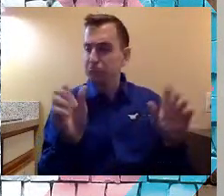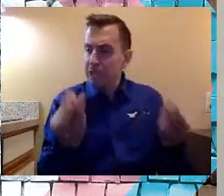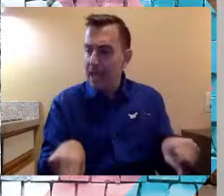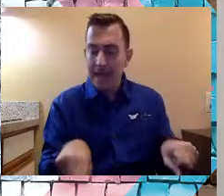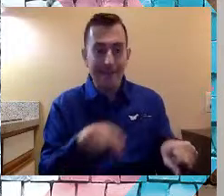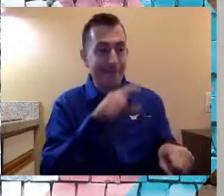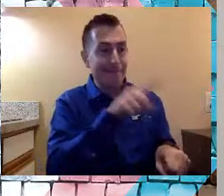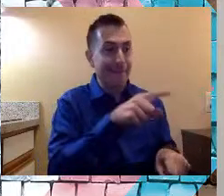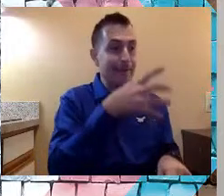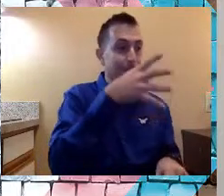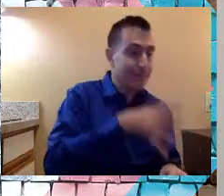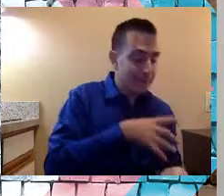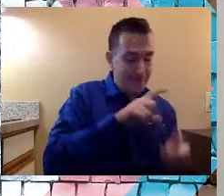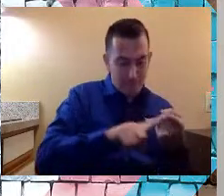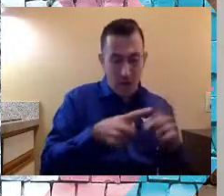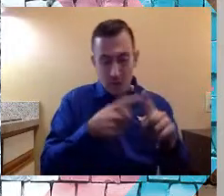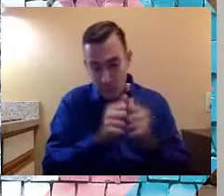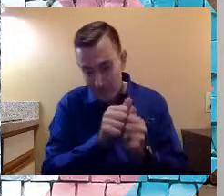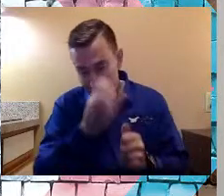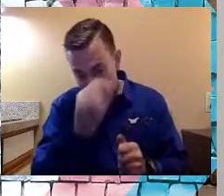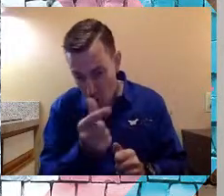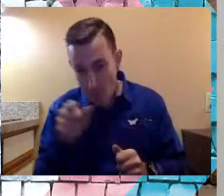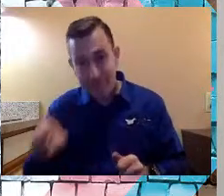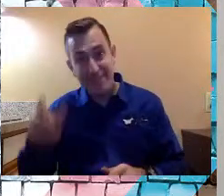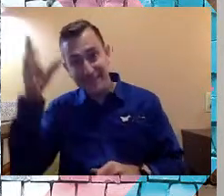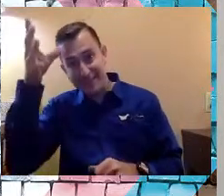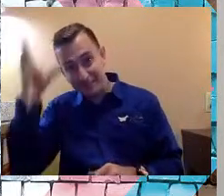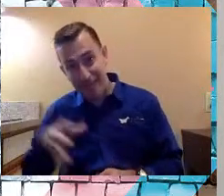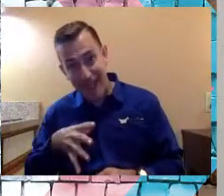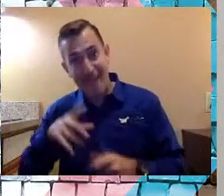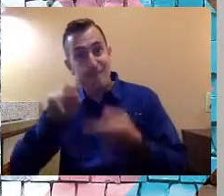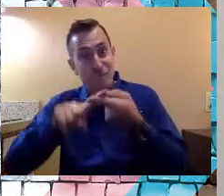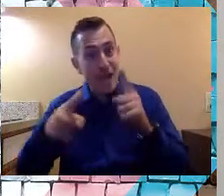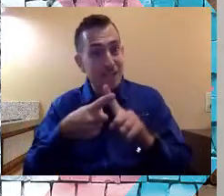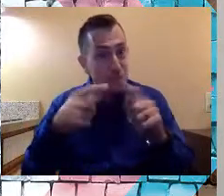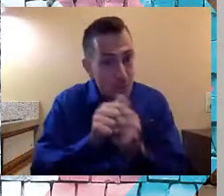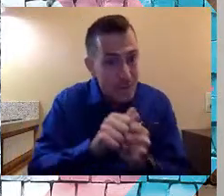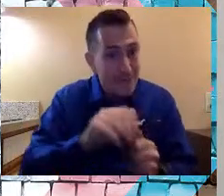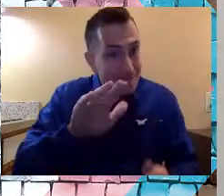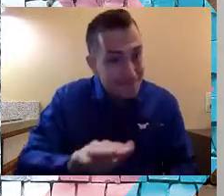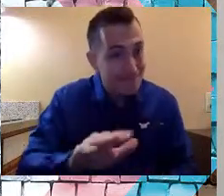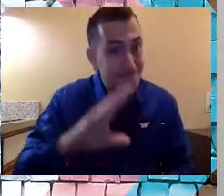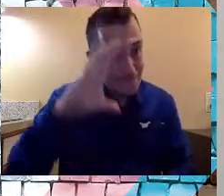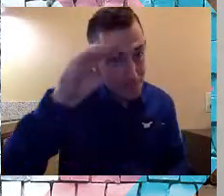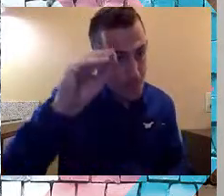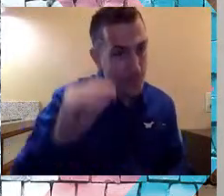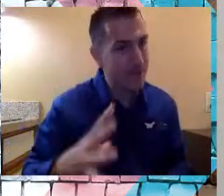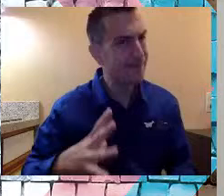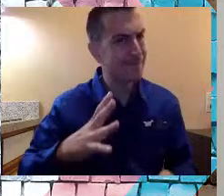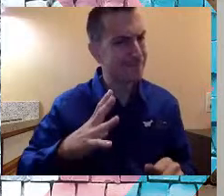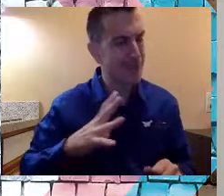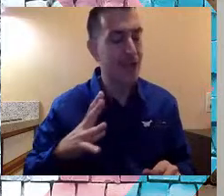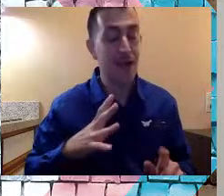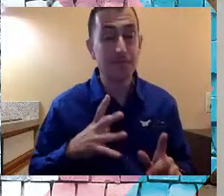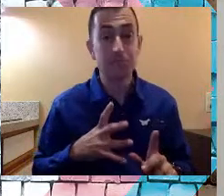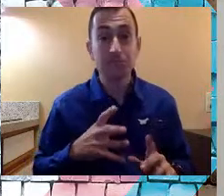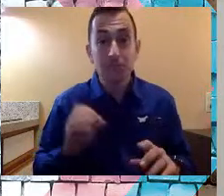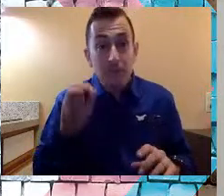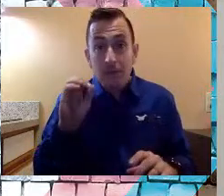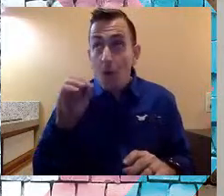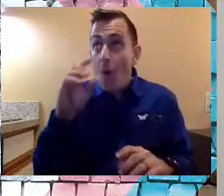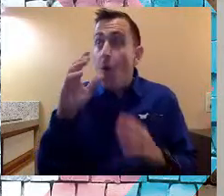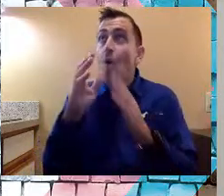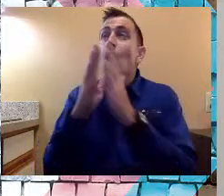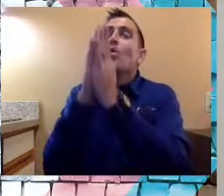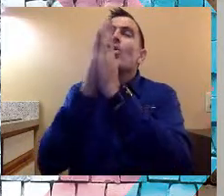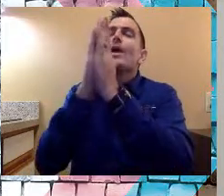this doggy, and this man is friends with this boy. Oh, it's okay to make a wish. The dog is